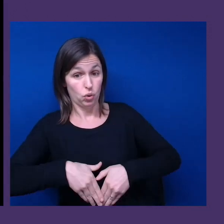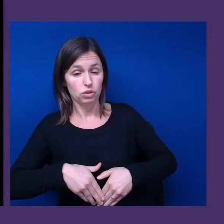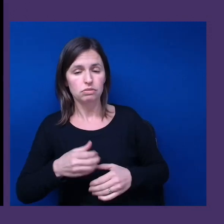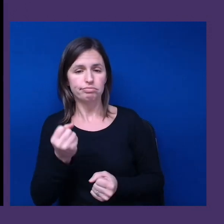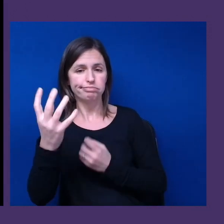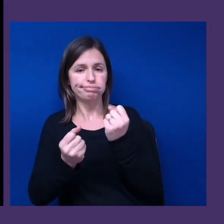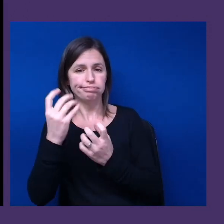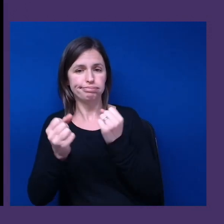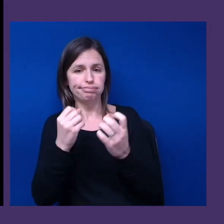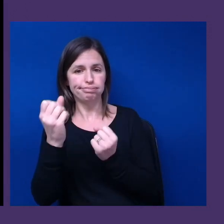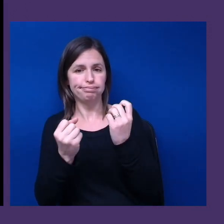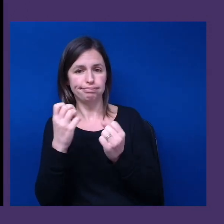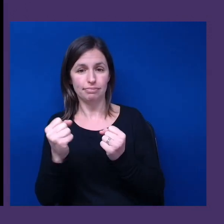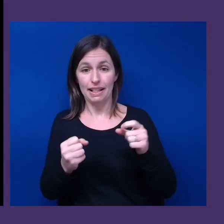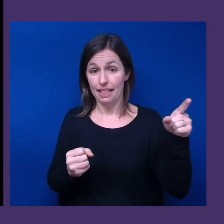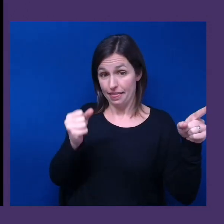balls.